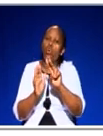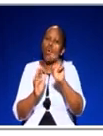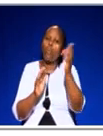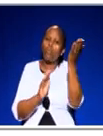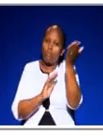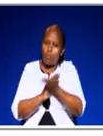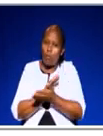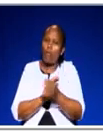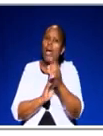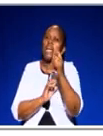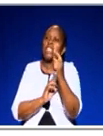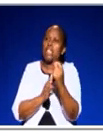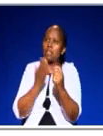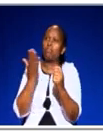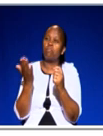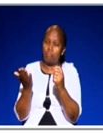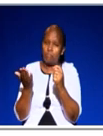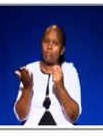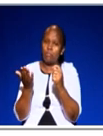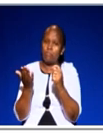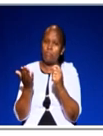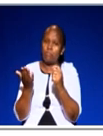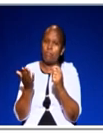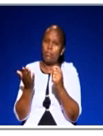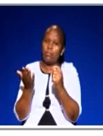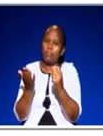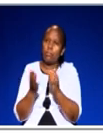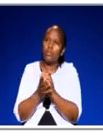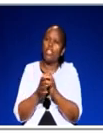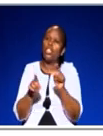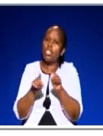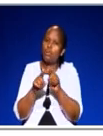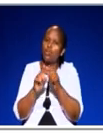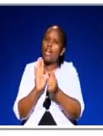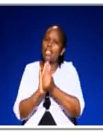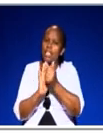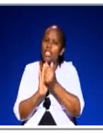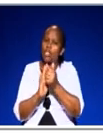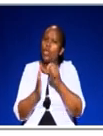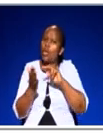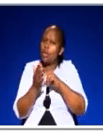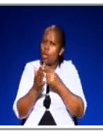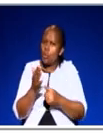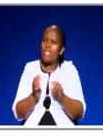t. That is the gradient which is equivalent to the acceleration. So therefore,